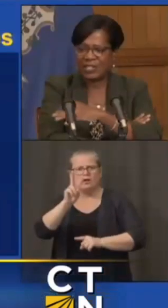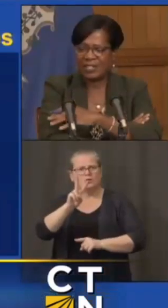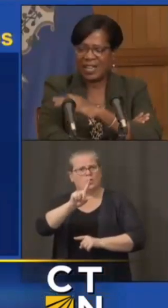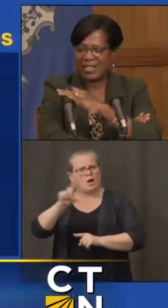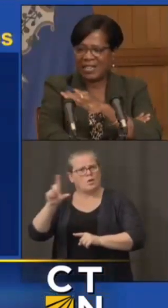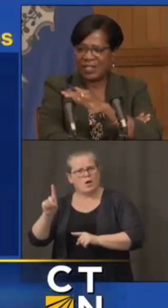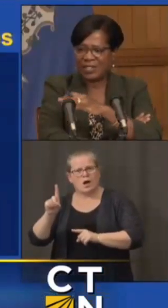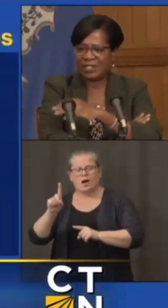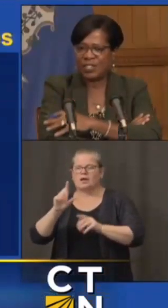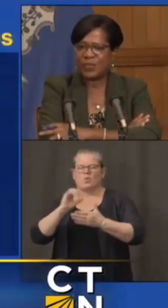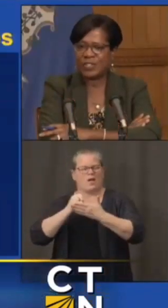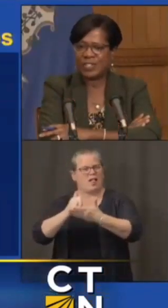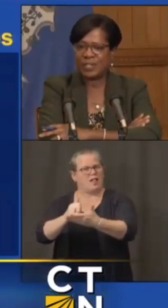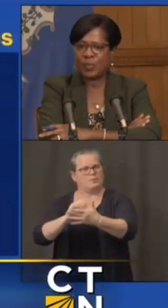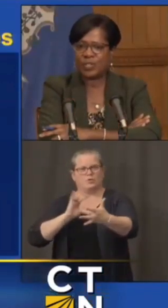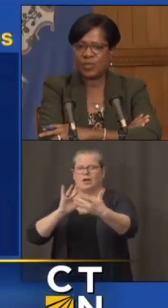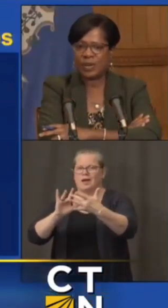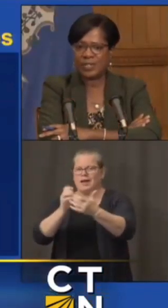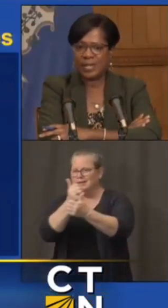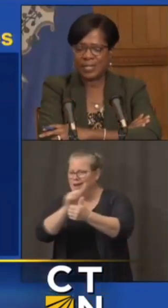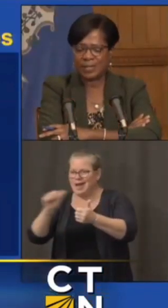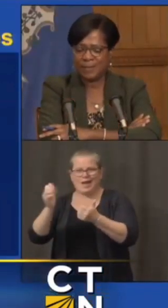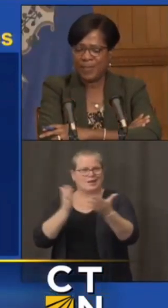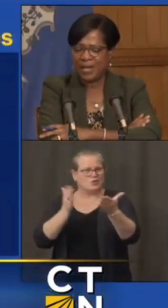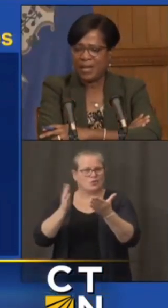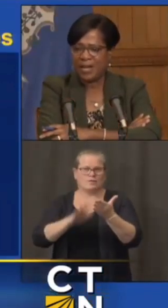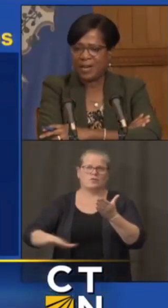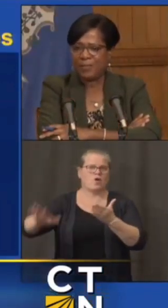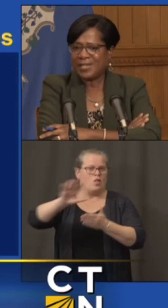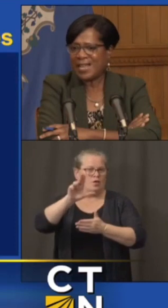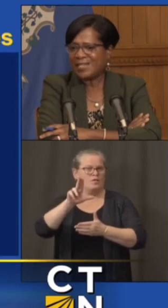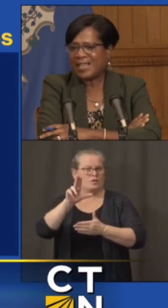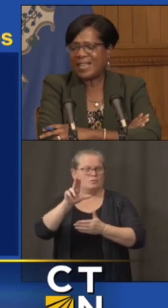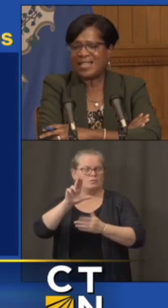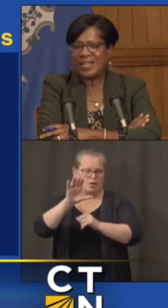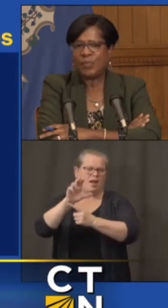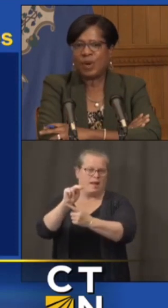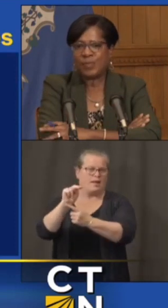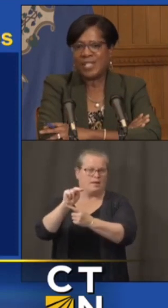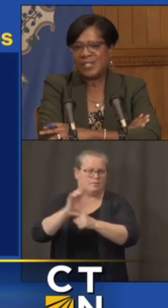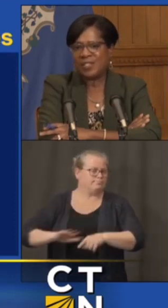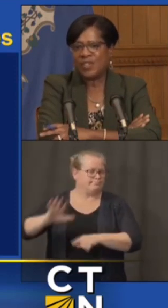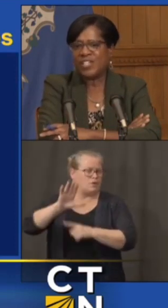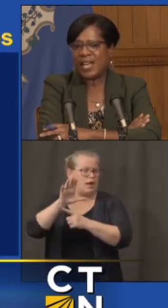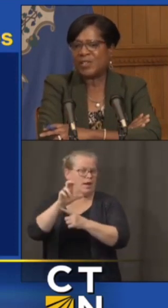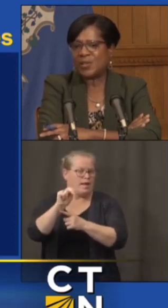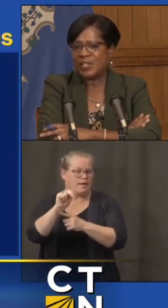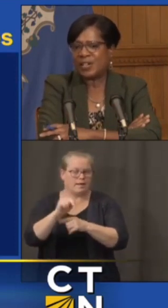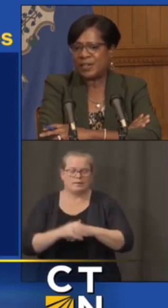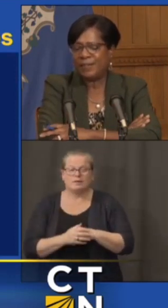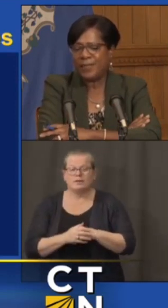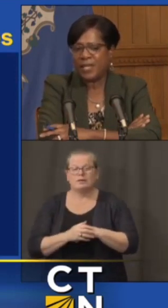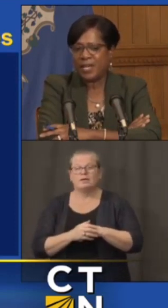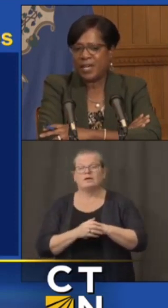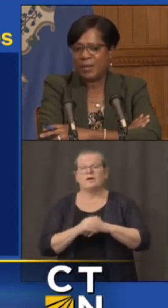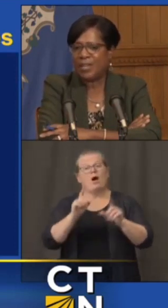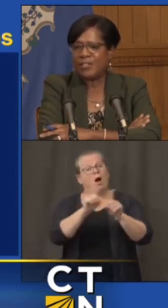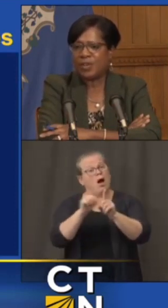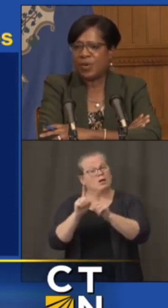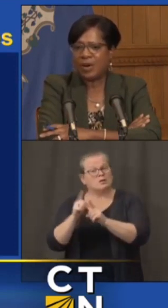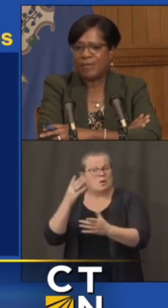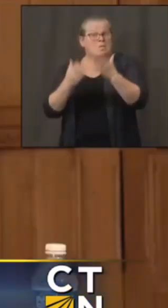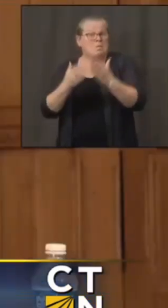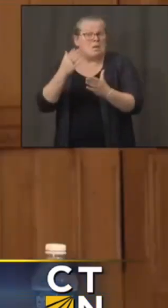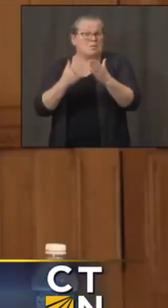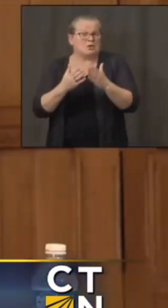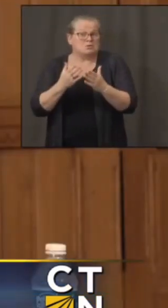to any of the services and supports across DEMAS. But lastly, I think an important piece is just reaching out to each other. Place